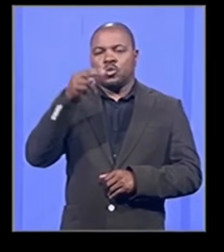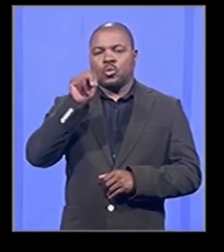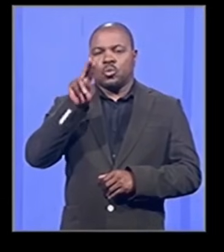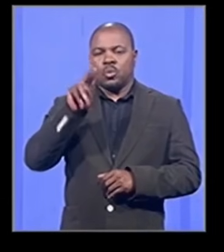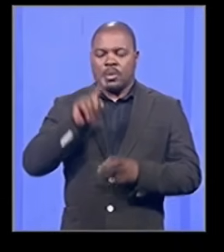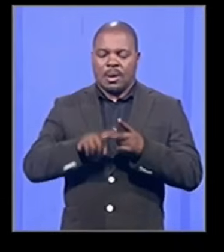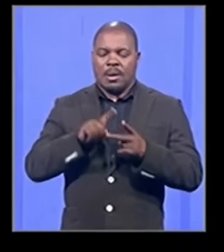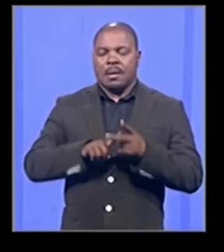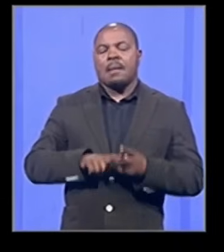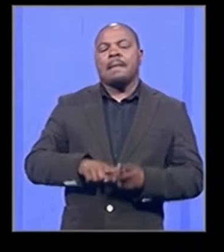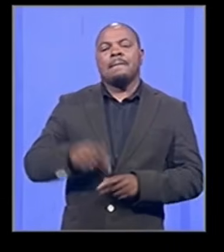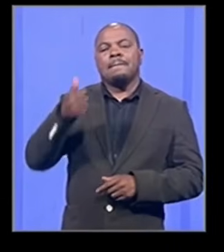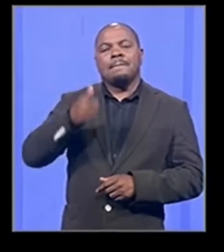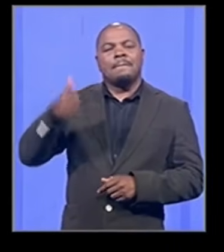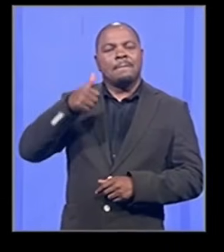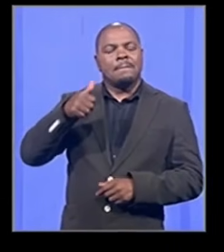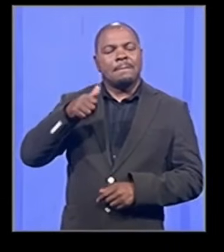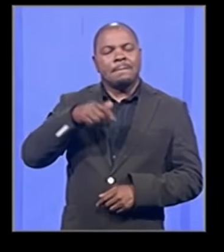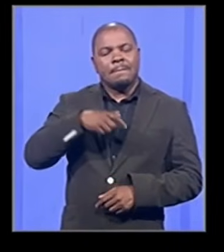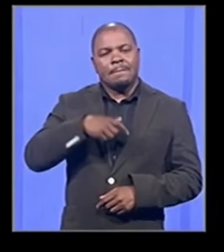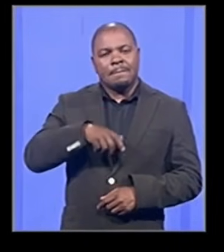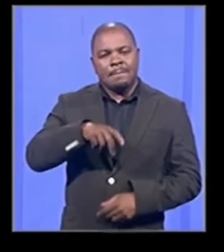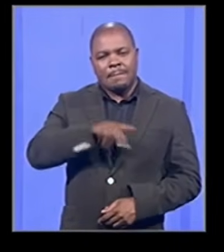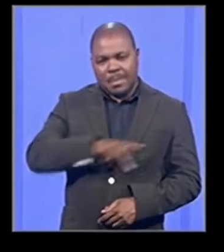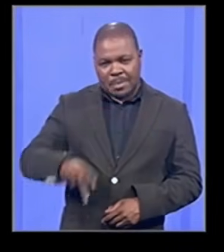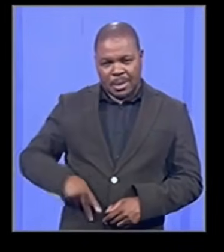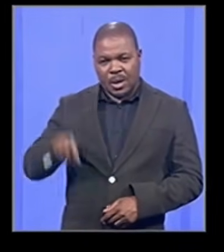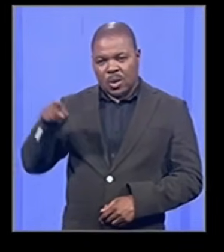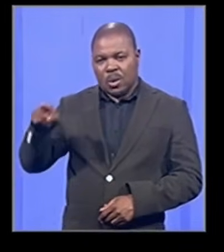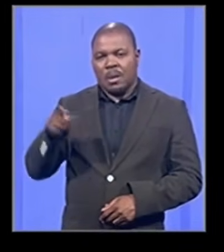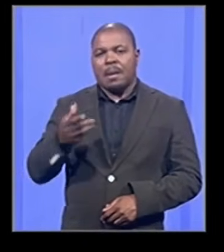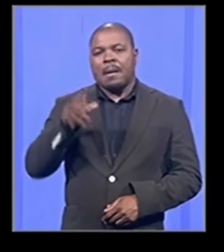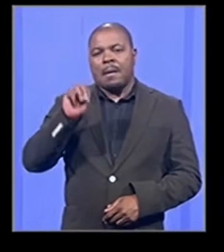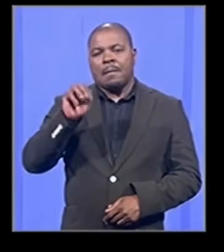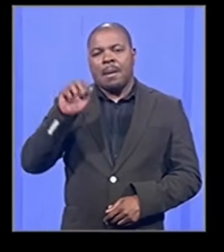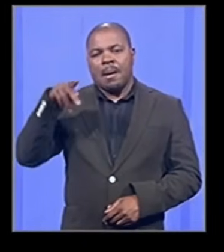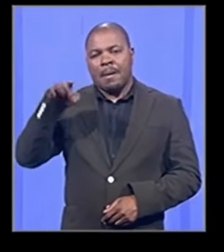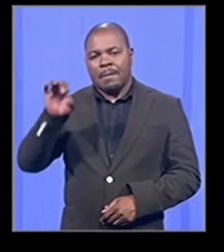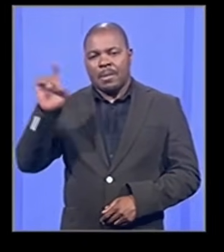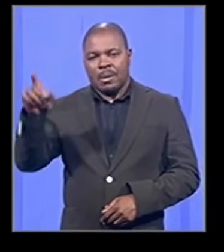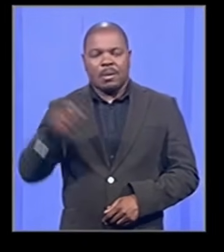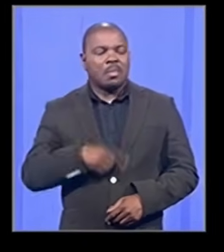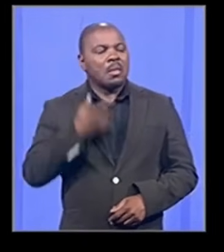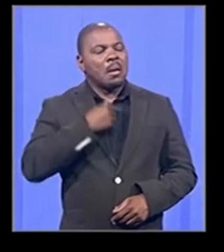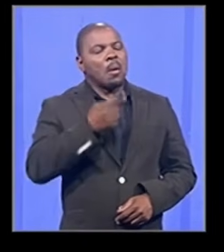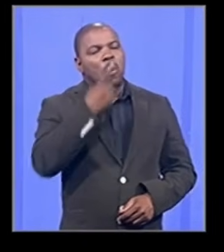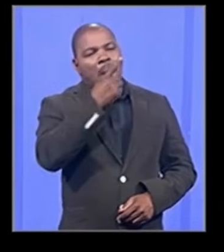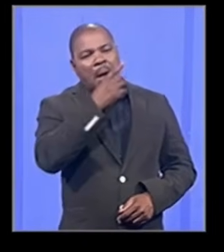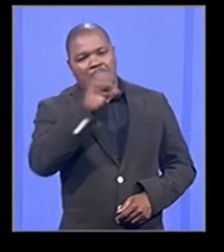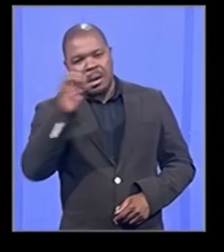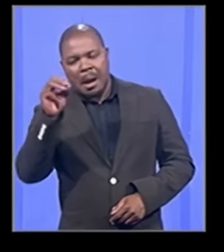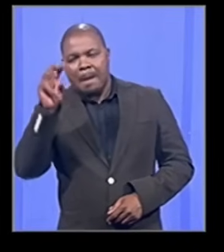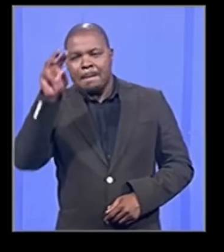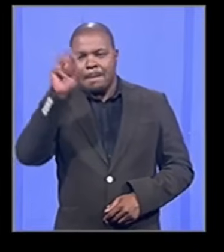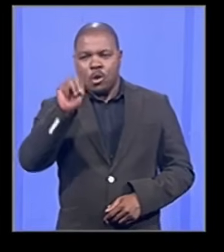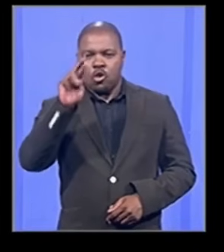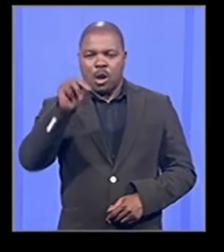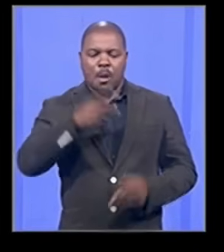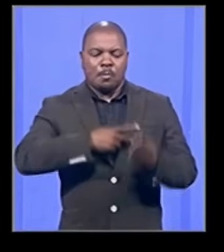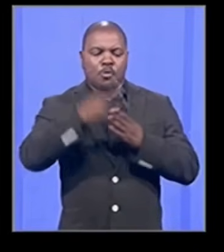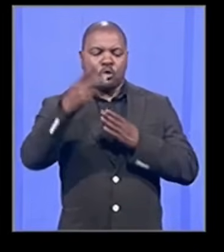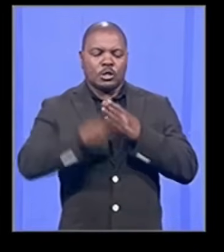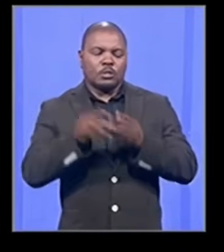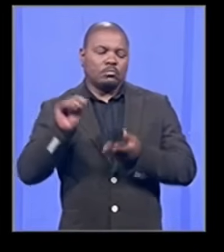tonakgolo Bushimape ba ne ba ribolola projeke ya metsi ya dimilione di feta 100 kwa dinokana.